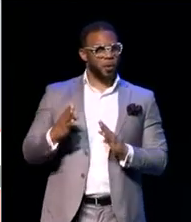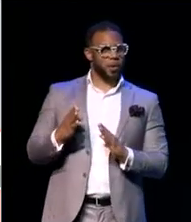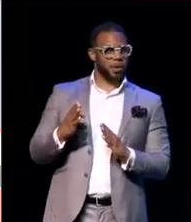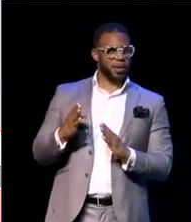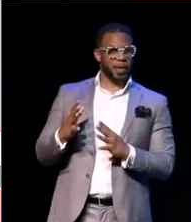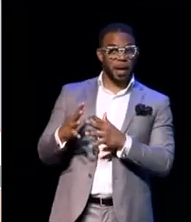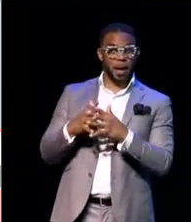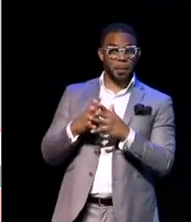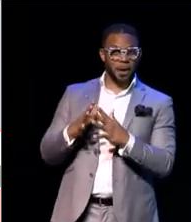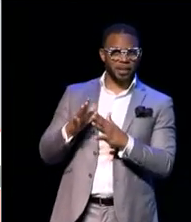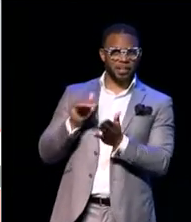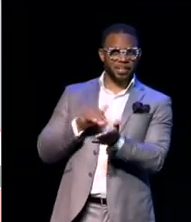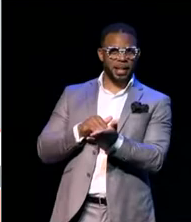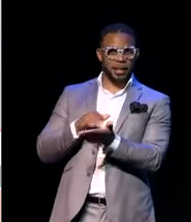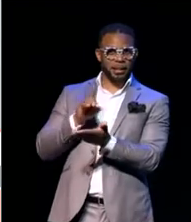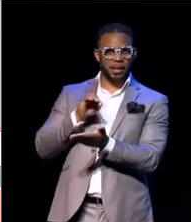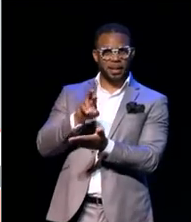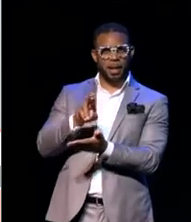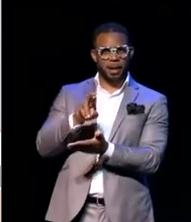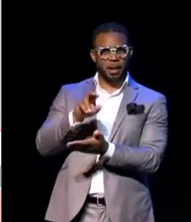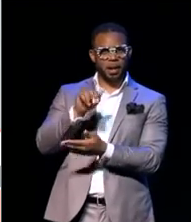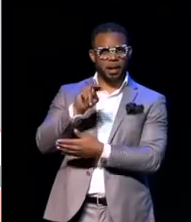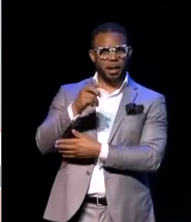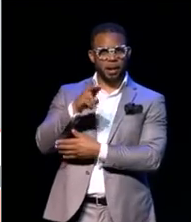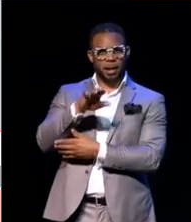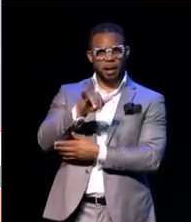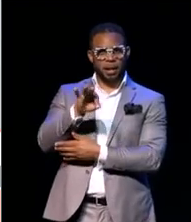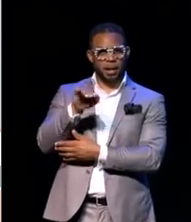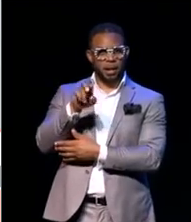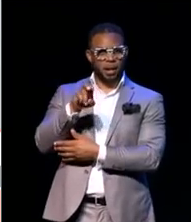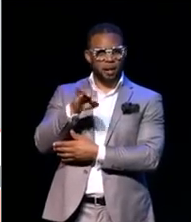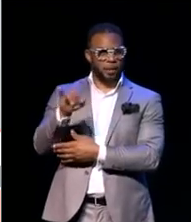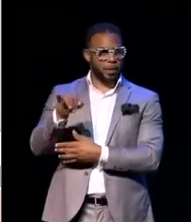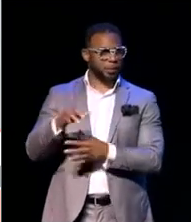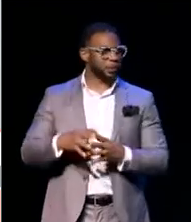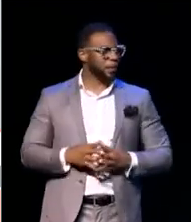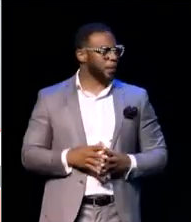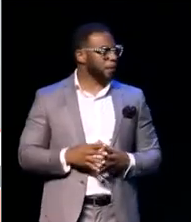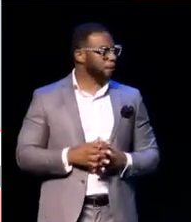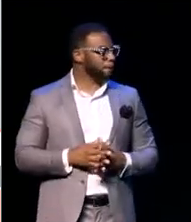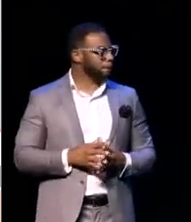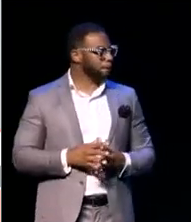and America's doctor, Dr. Anthony Fauci.